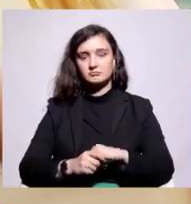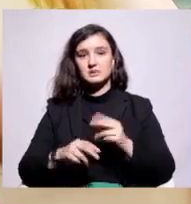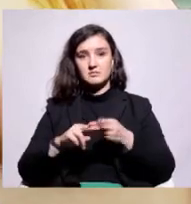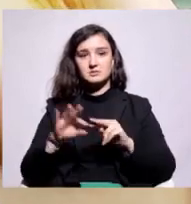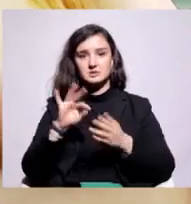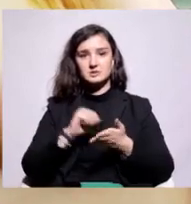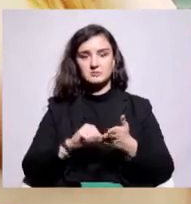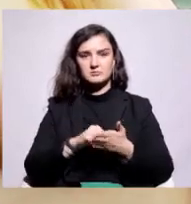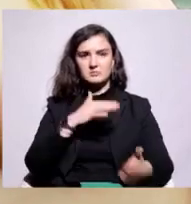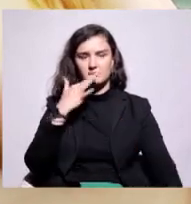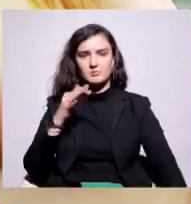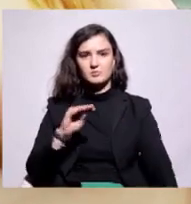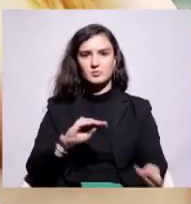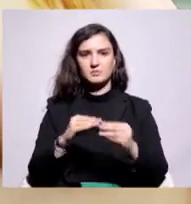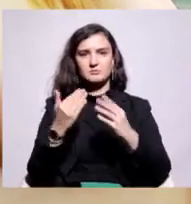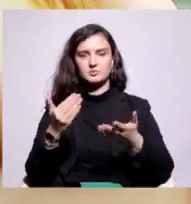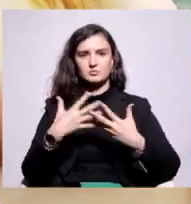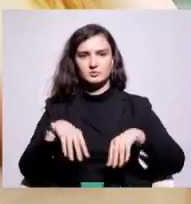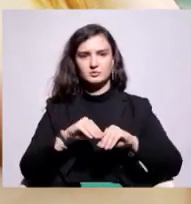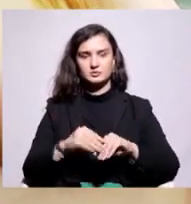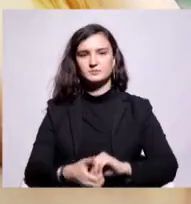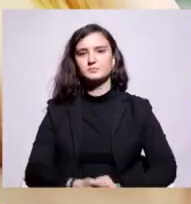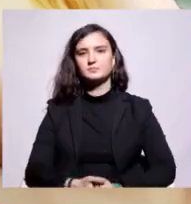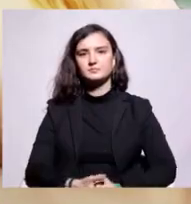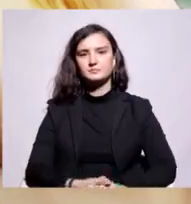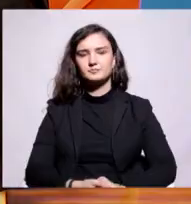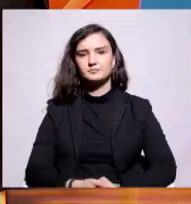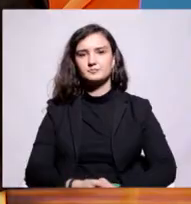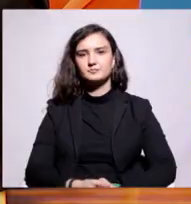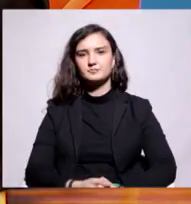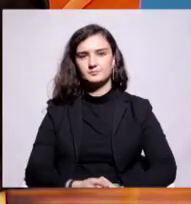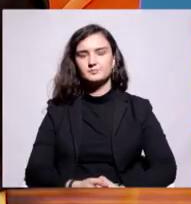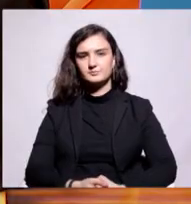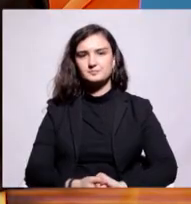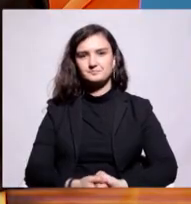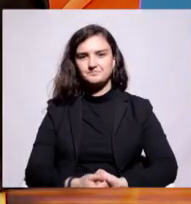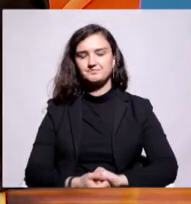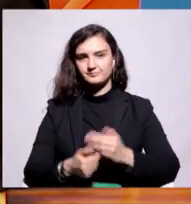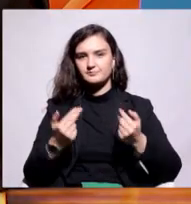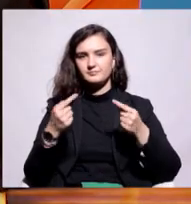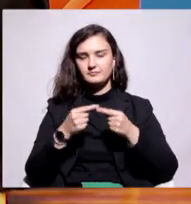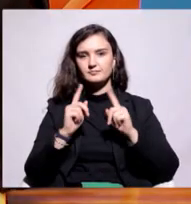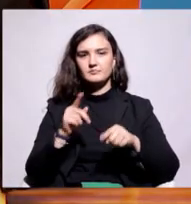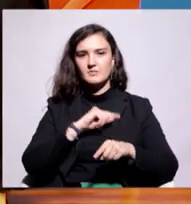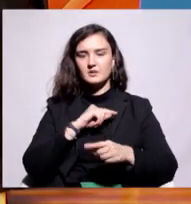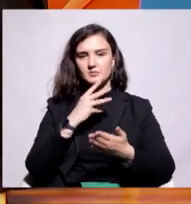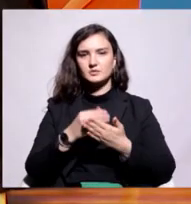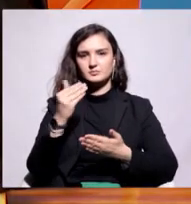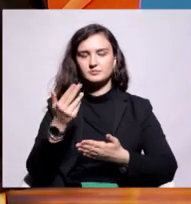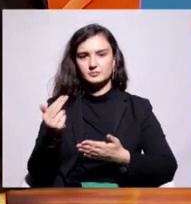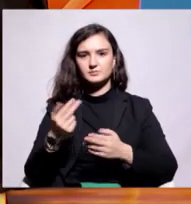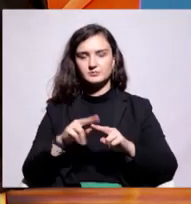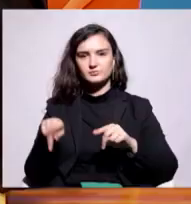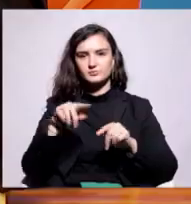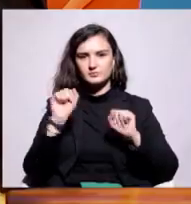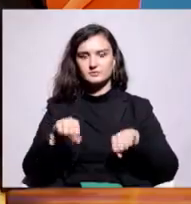this caused lots of problems in his family. Excellent. Yeah, that was basically Rip's character. Yes. Okay. So we could